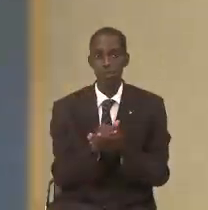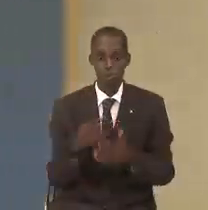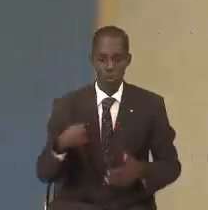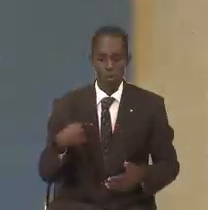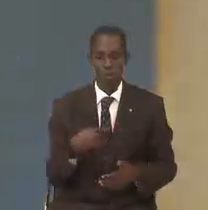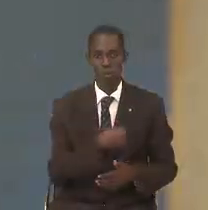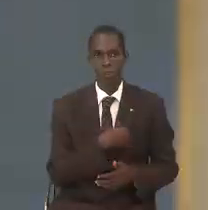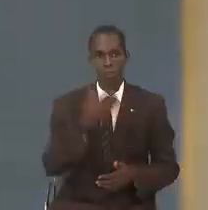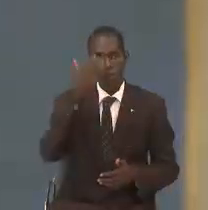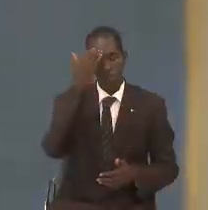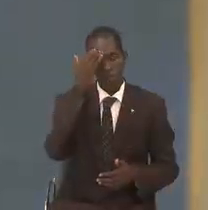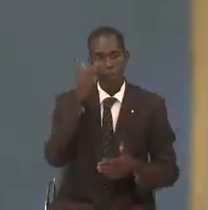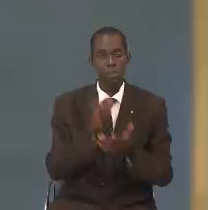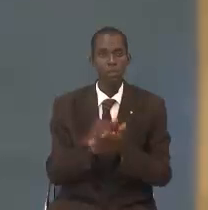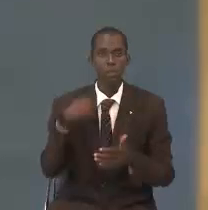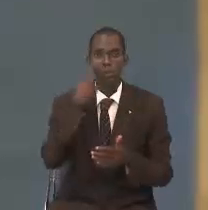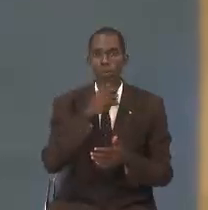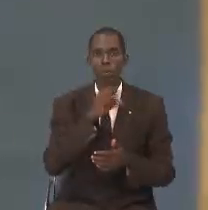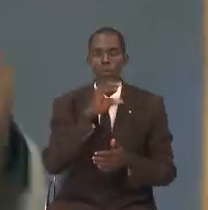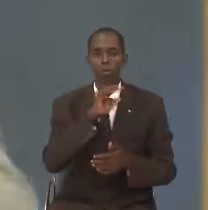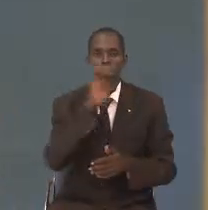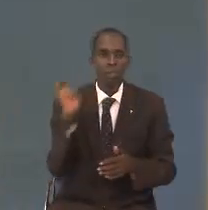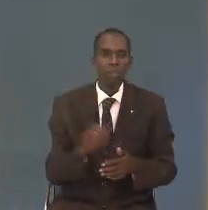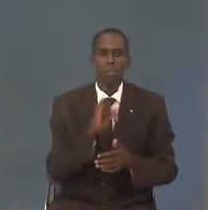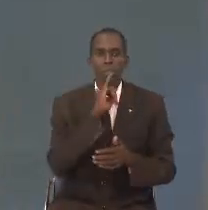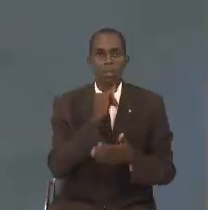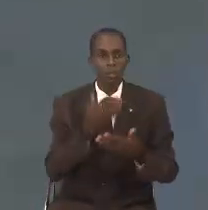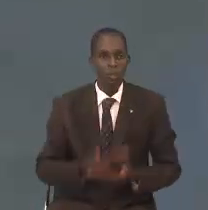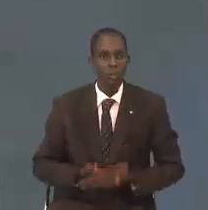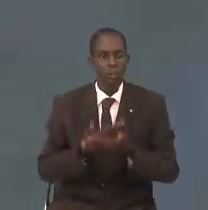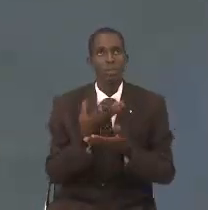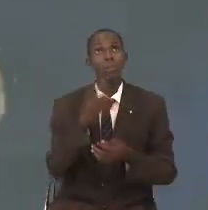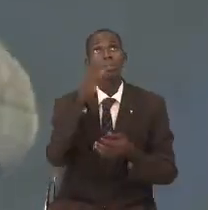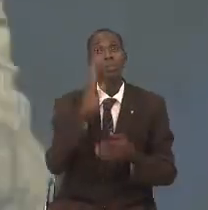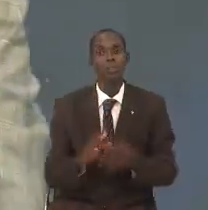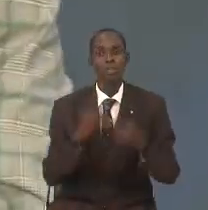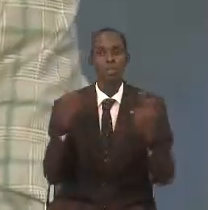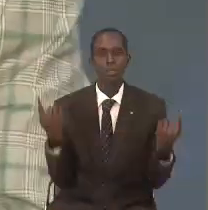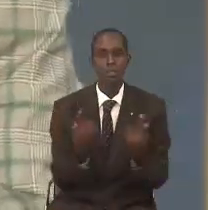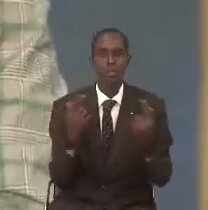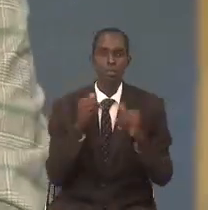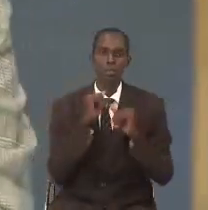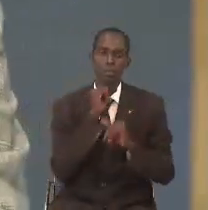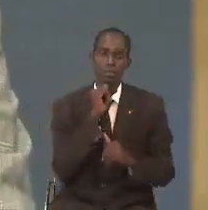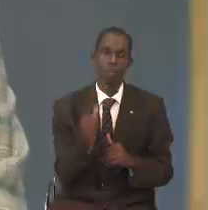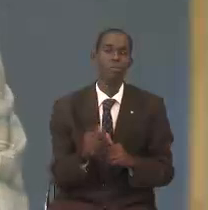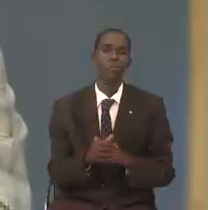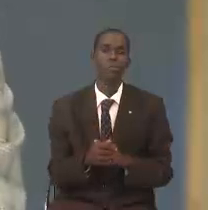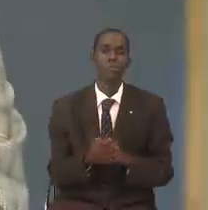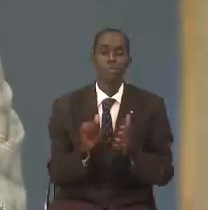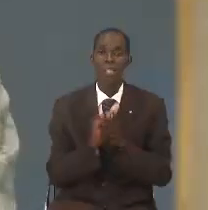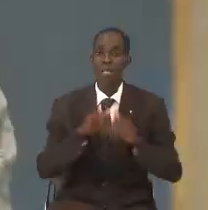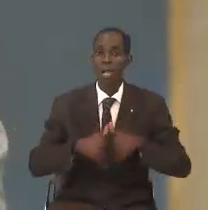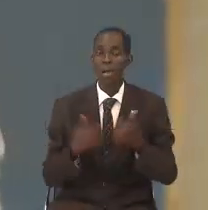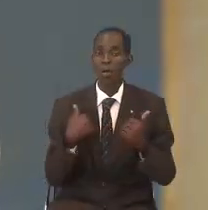that whosoever is born of God sinneth not, That's how to overcome. Temptation will come,